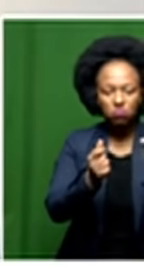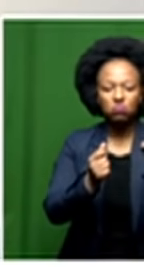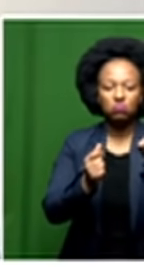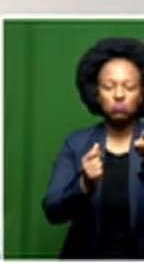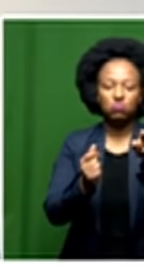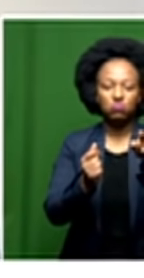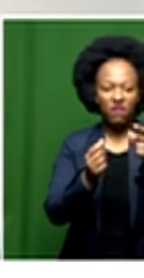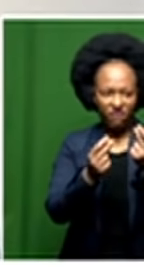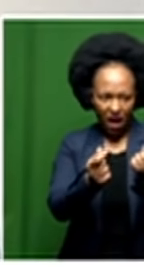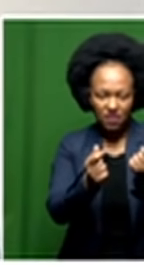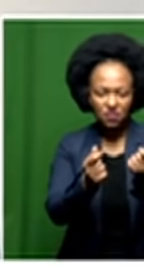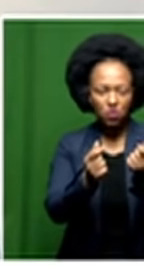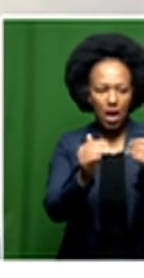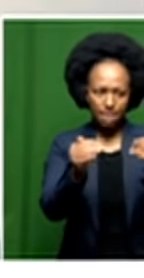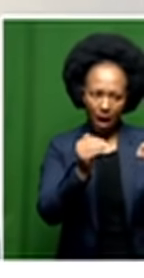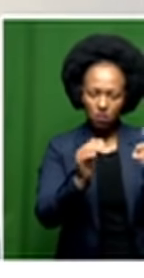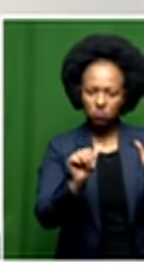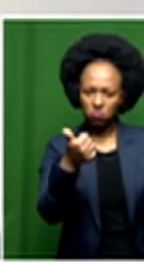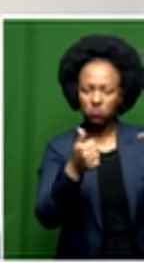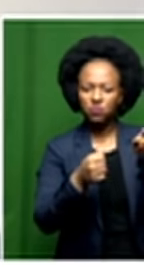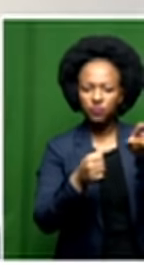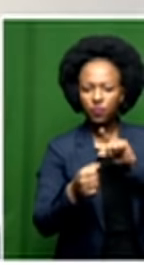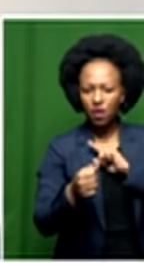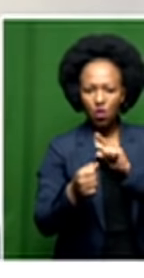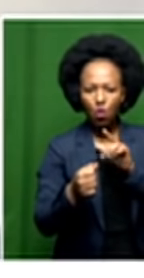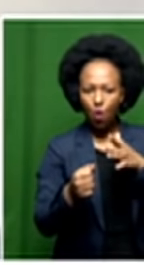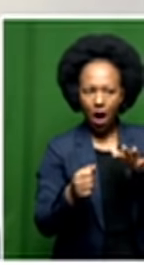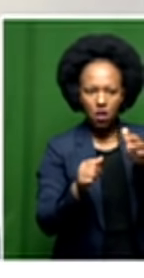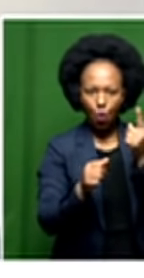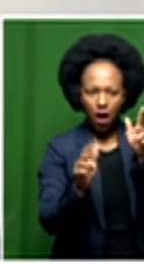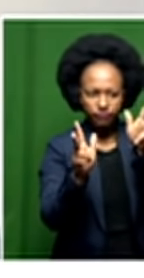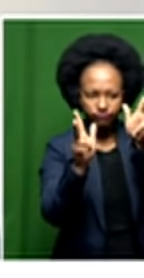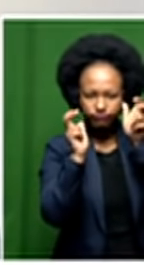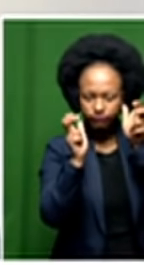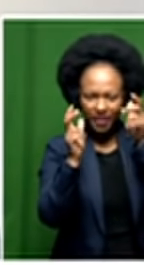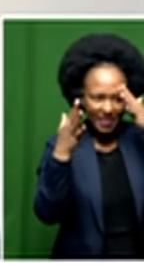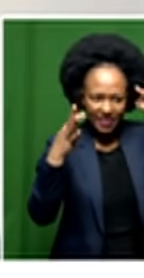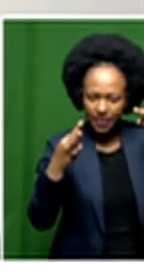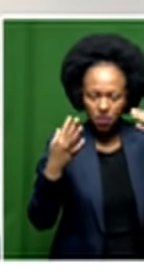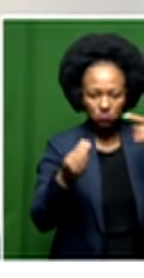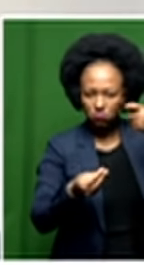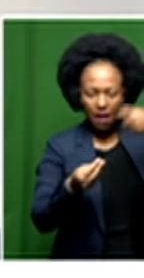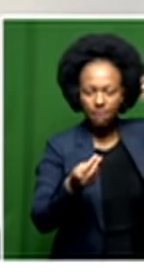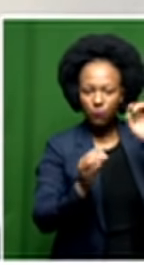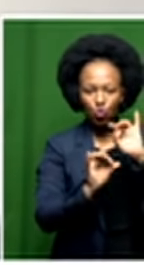be manageable in the sense that there will be one hearing, one decision.